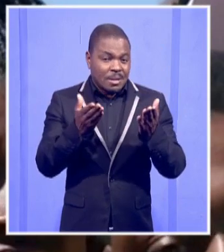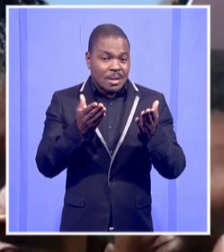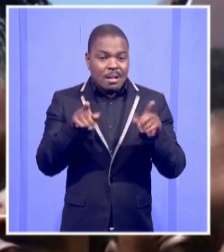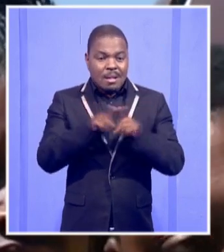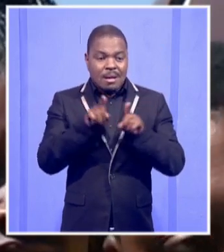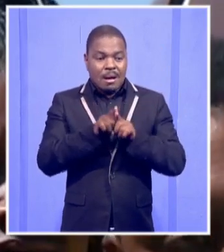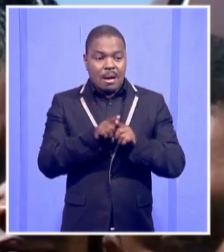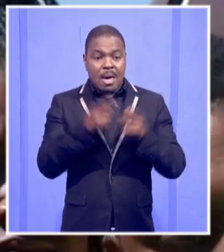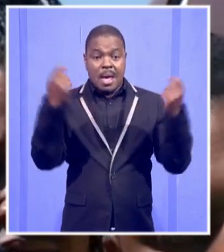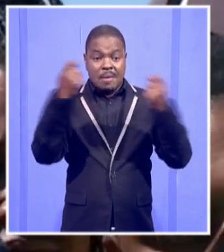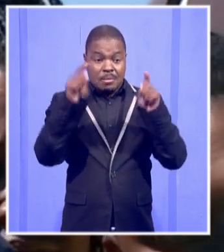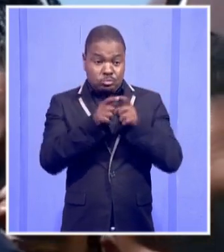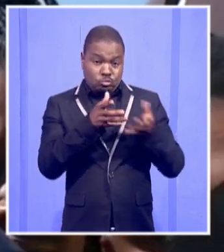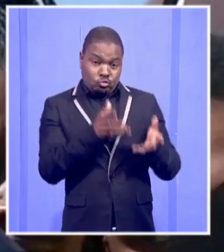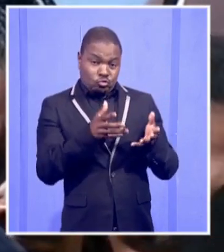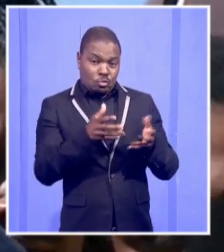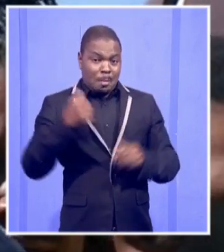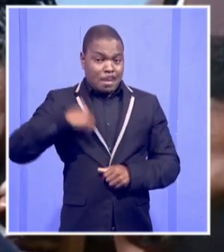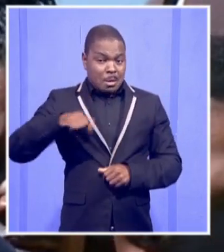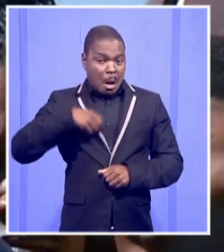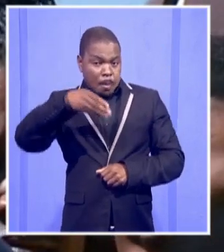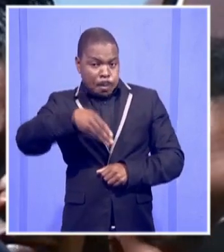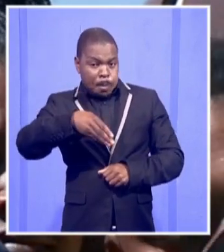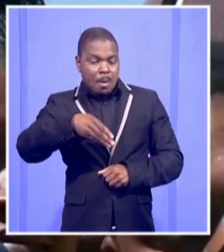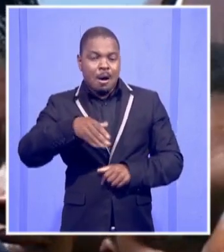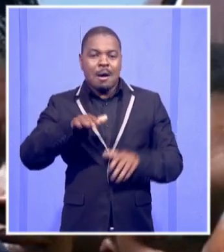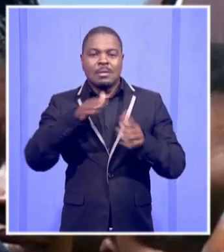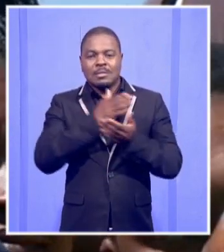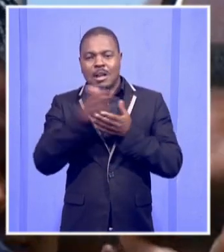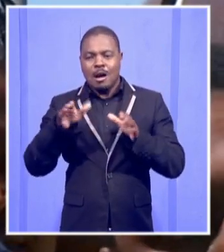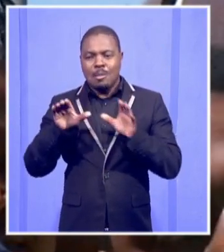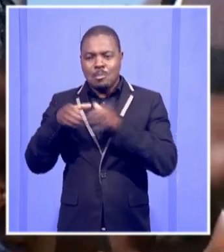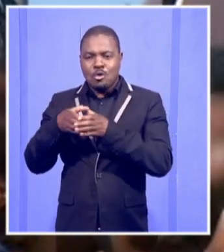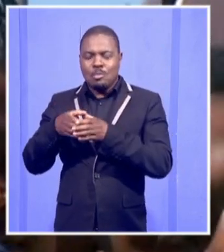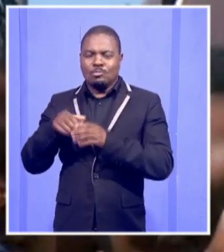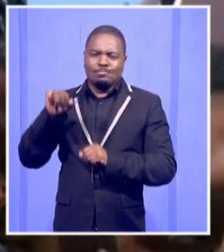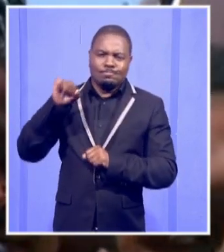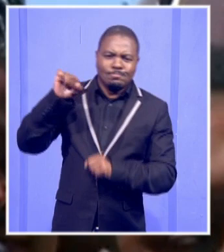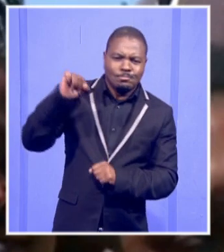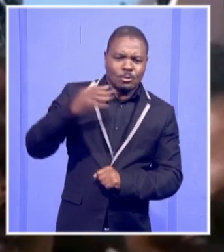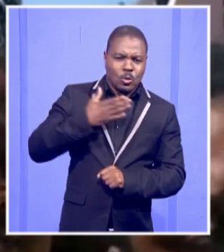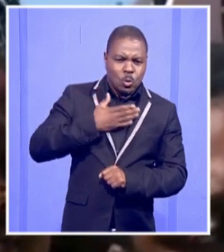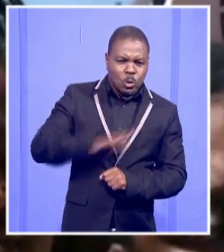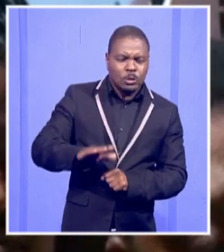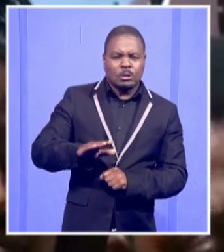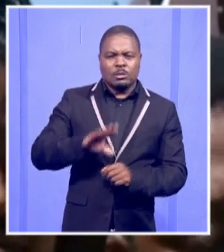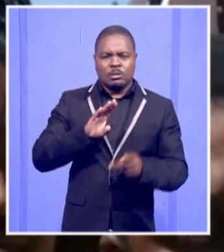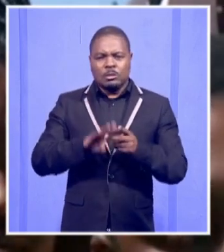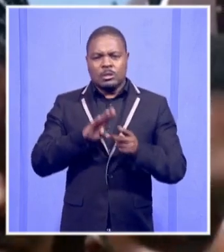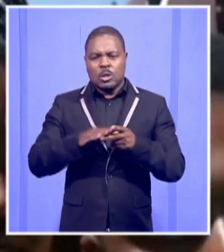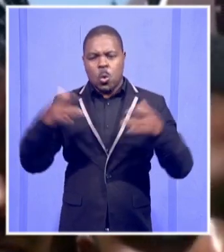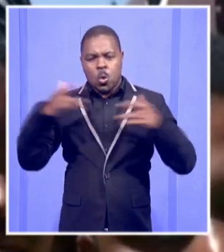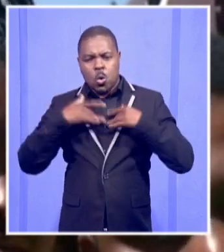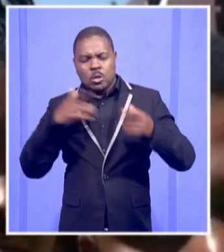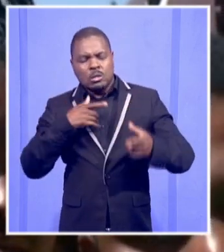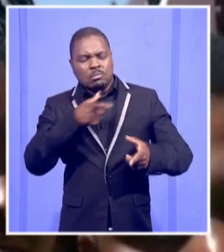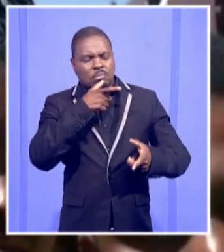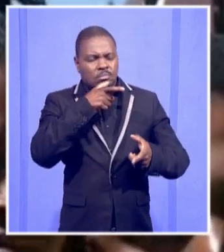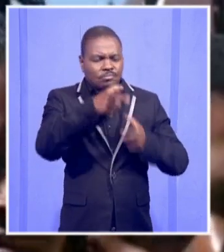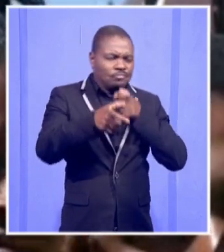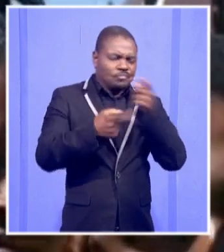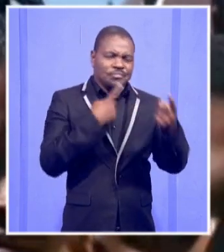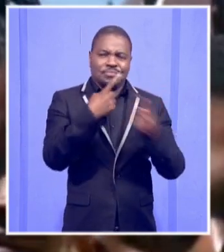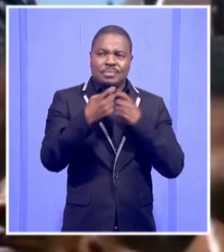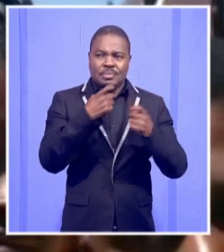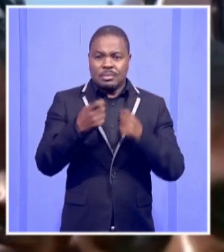this in the metro, there will be groups that will want to protest, there will be groups that want to voice their concerns. Have you